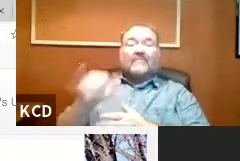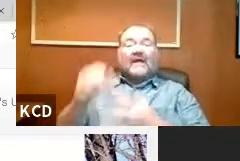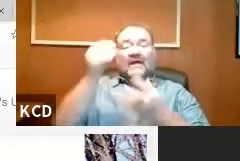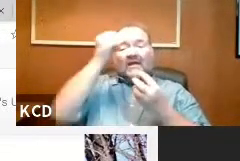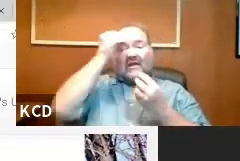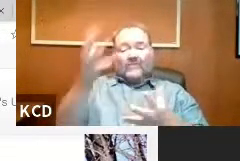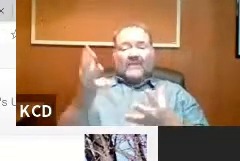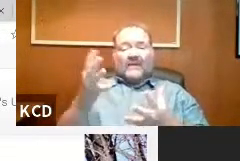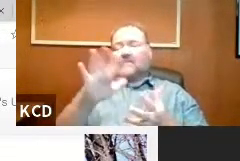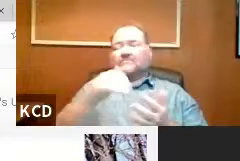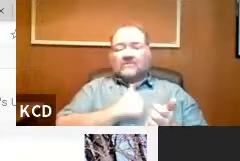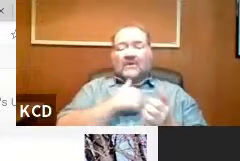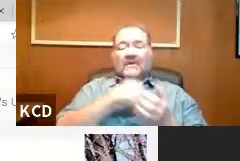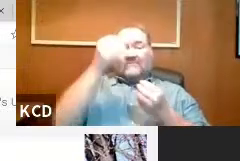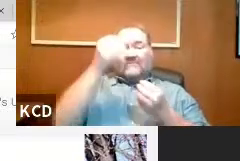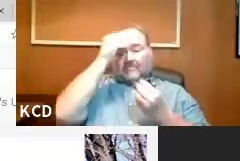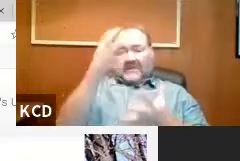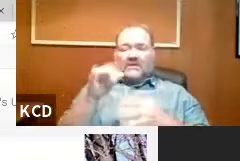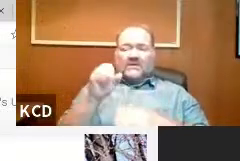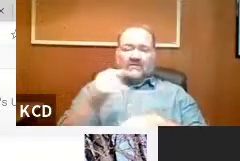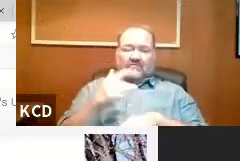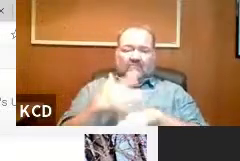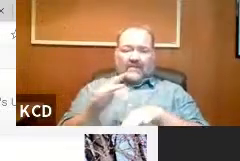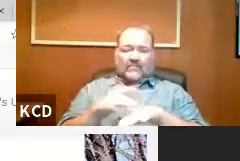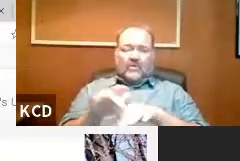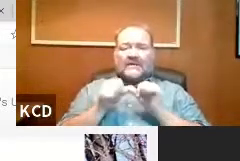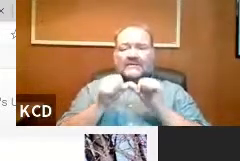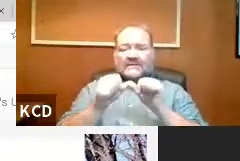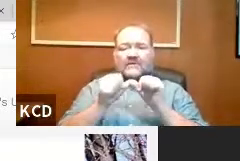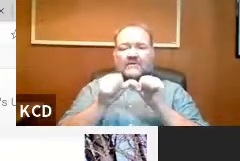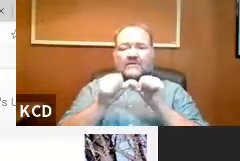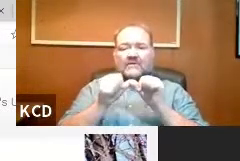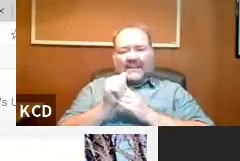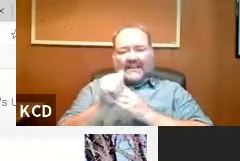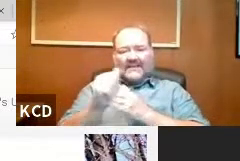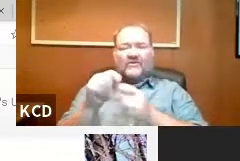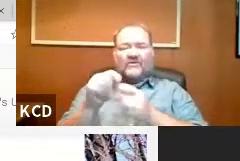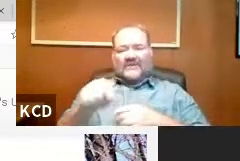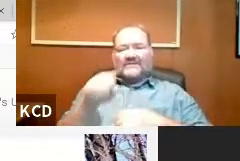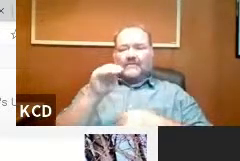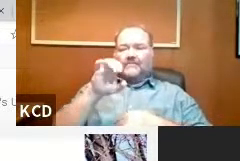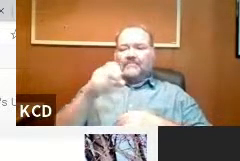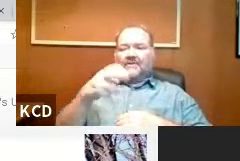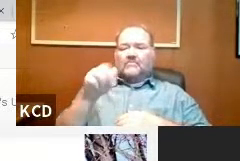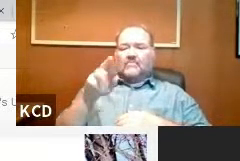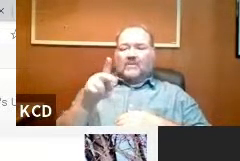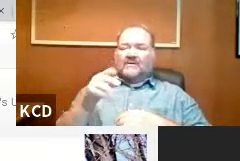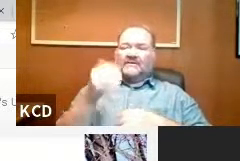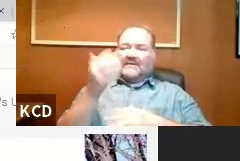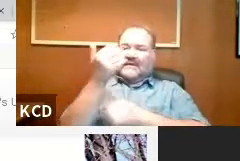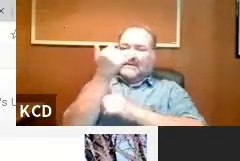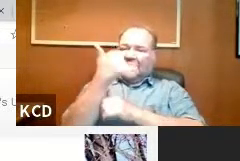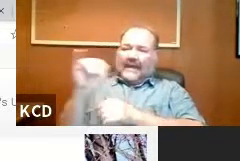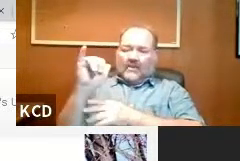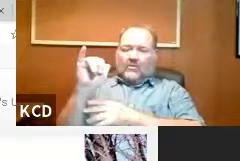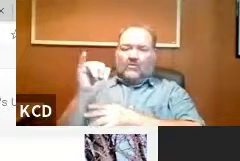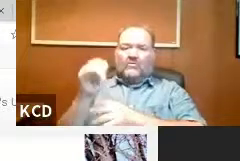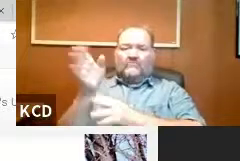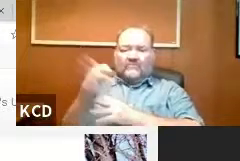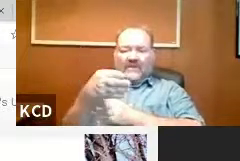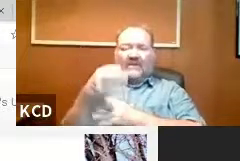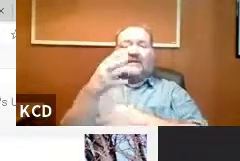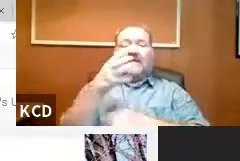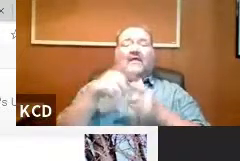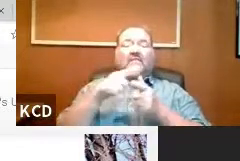the information available continues to lead us to represent this benchmark as yellow. And then 2 more things